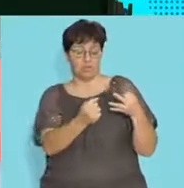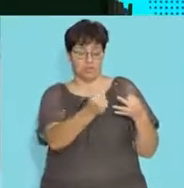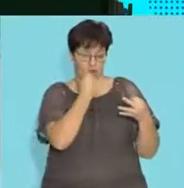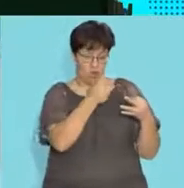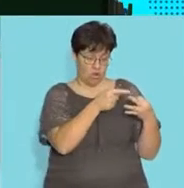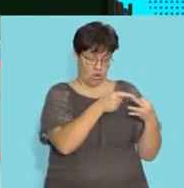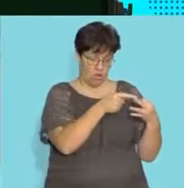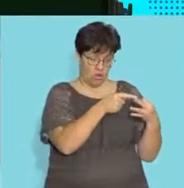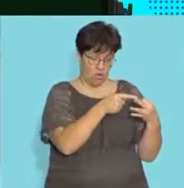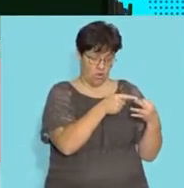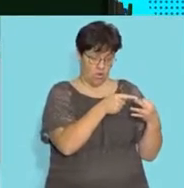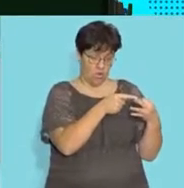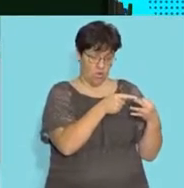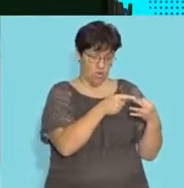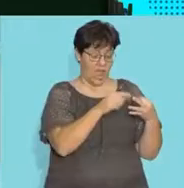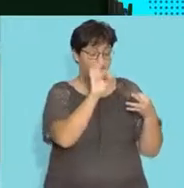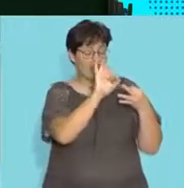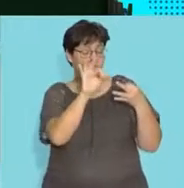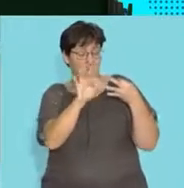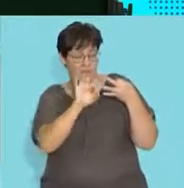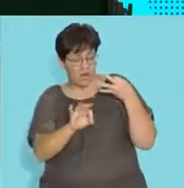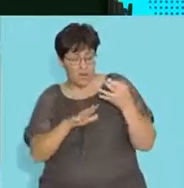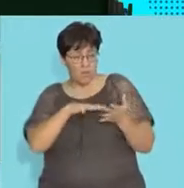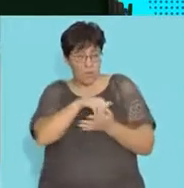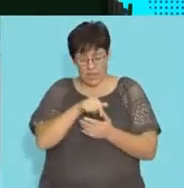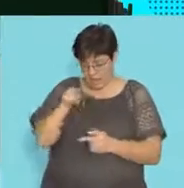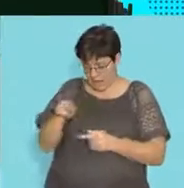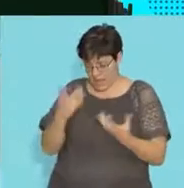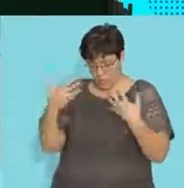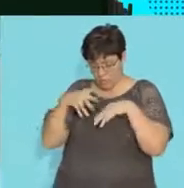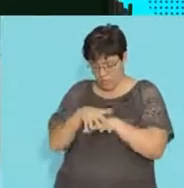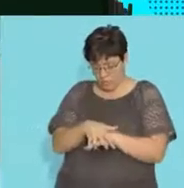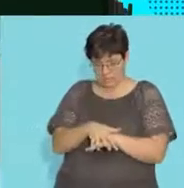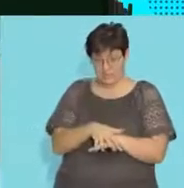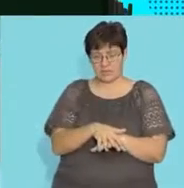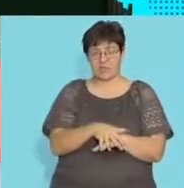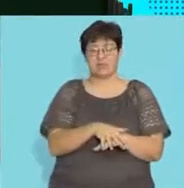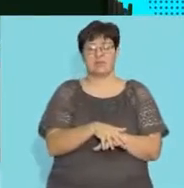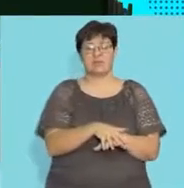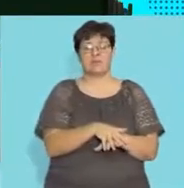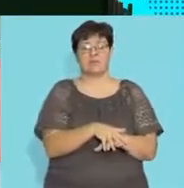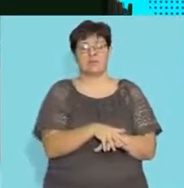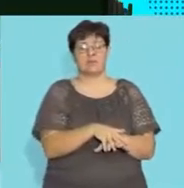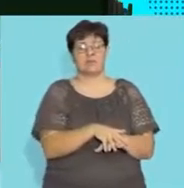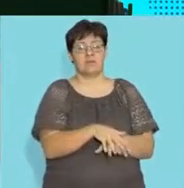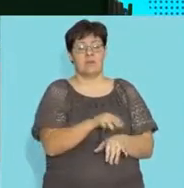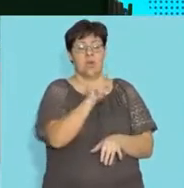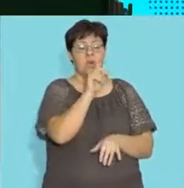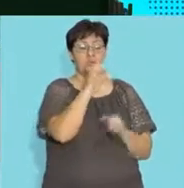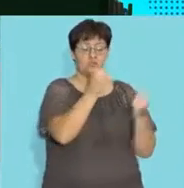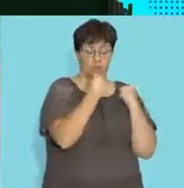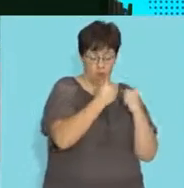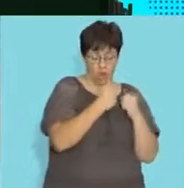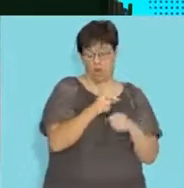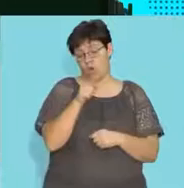strong, and you look at the characteristic of the weak one, and you combine the characteristic, the word strong